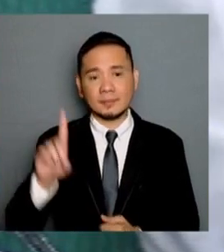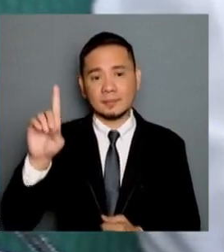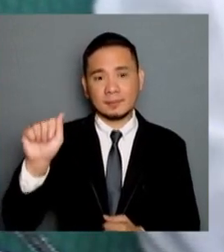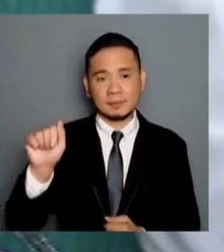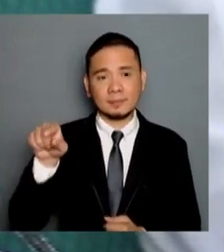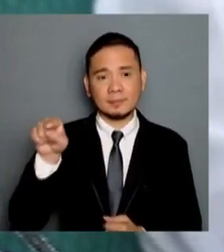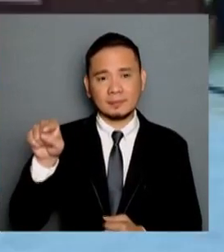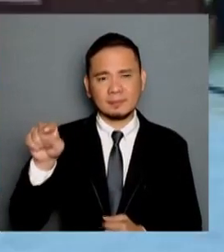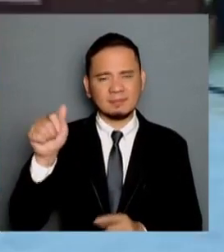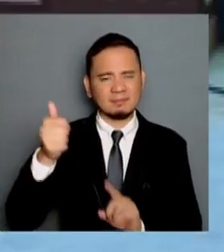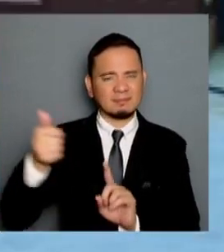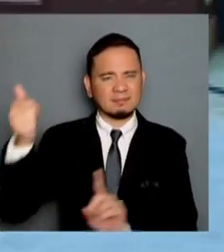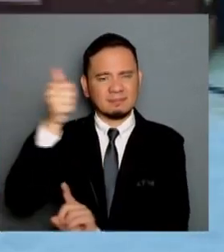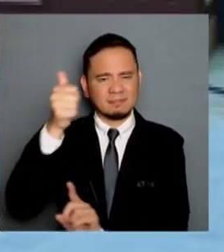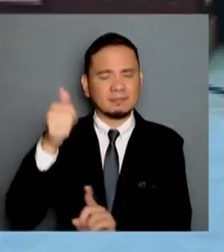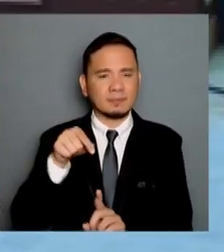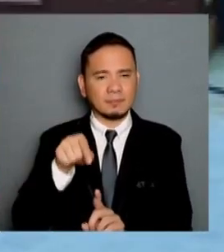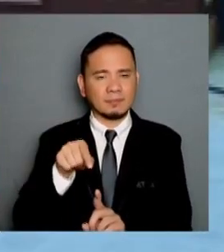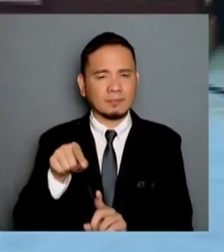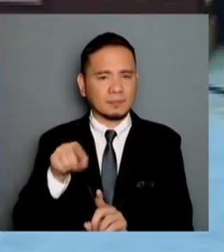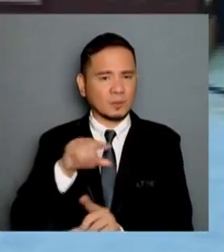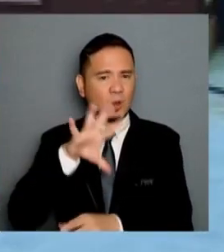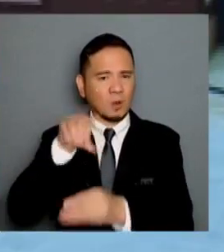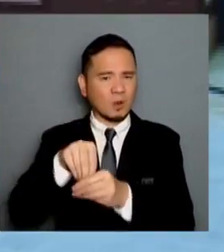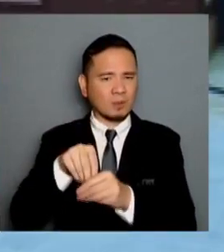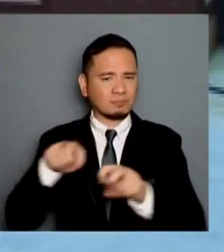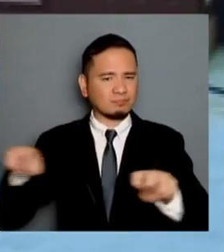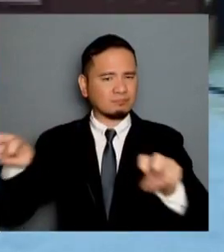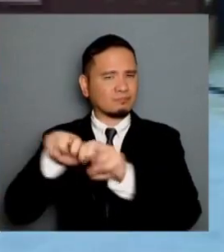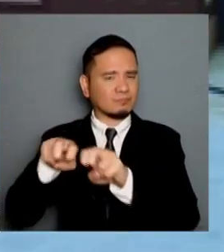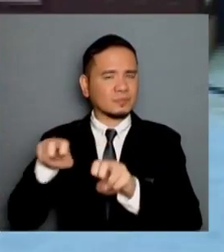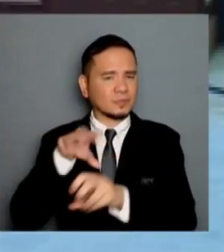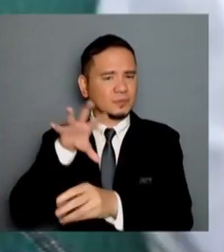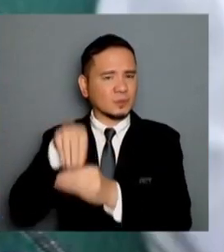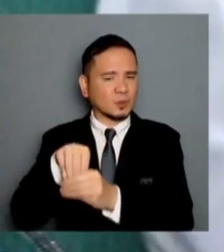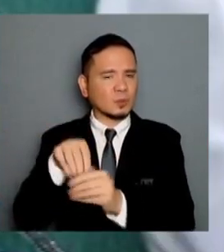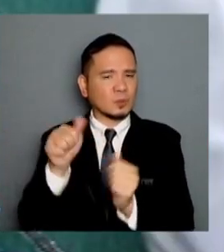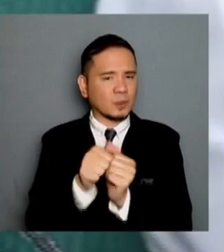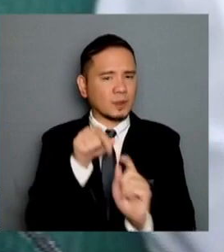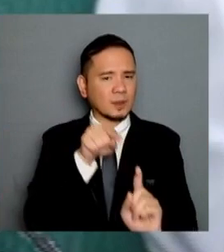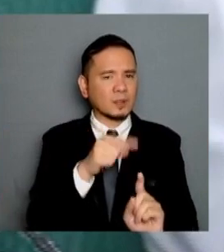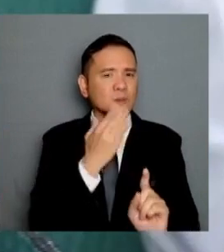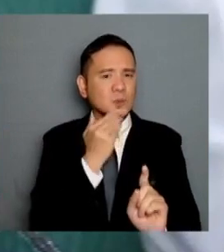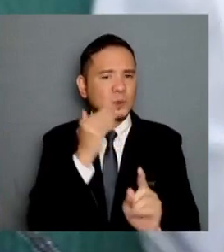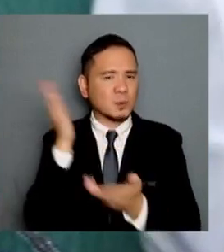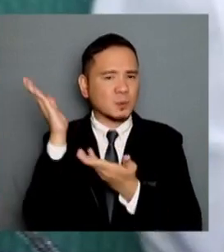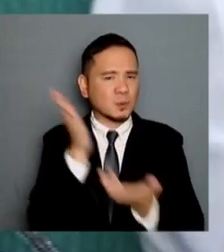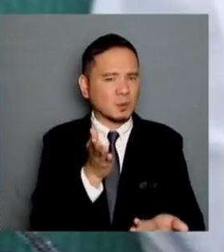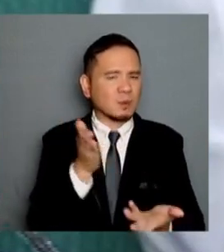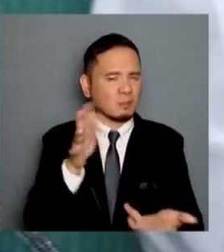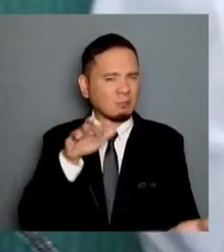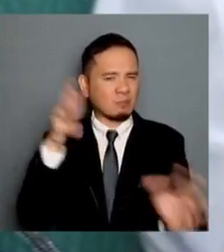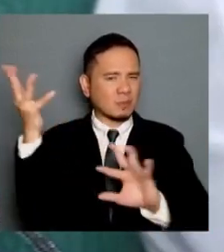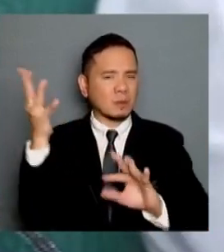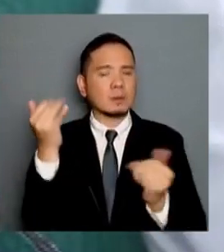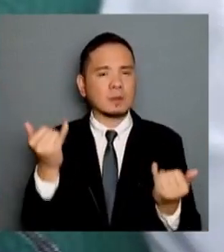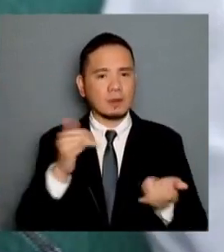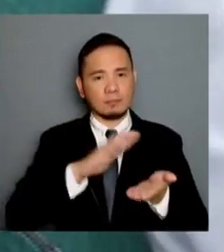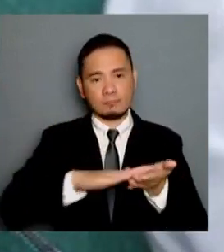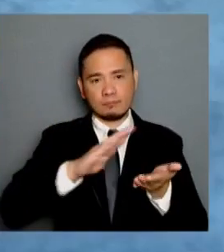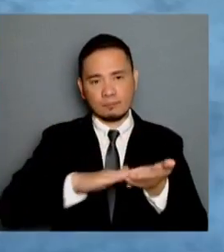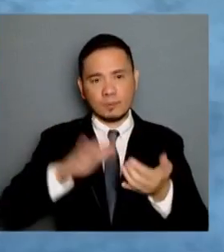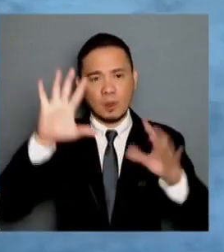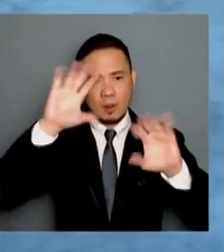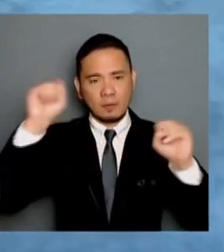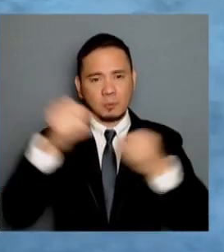Regulatory Administration involved in the sugar importation mess have all been absolved by the office of the president. In a document